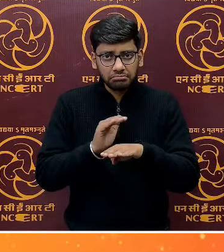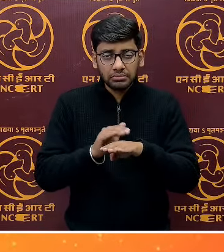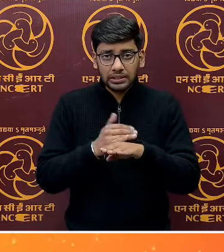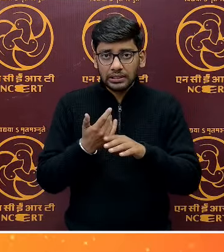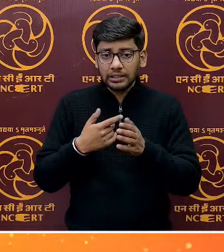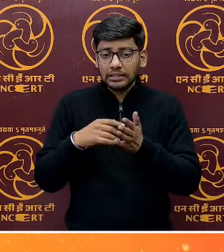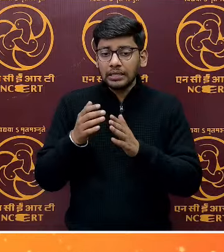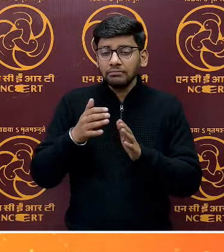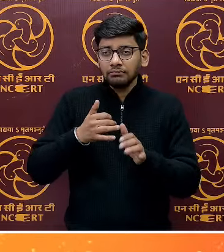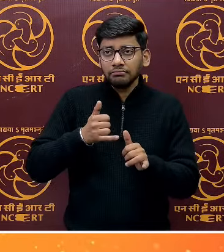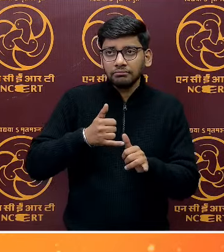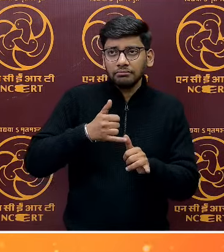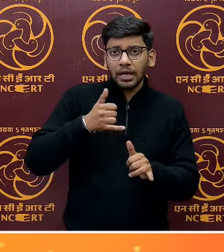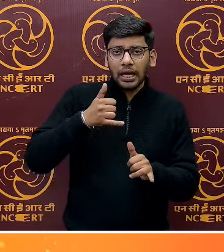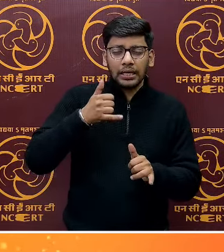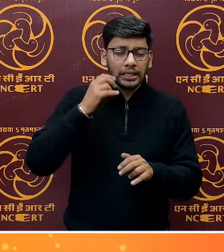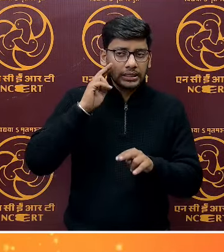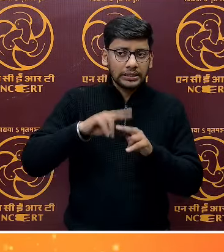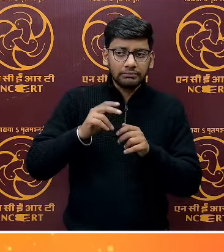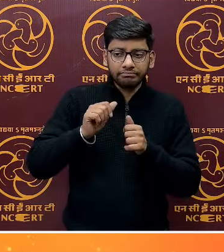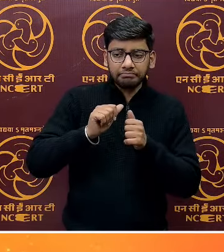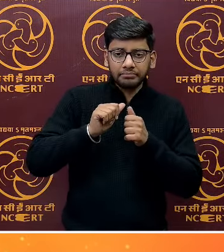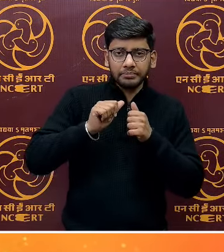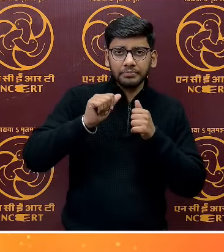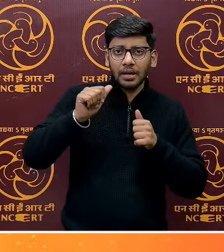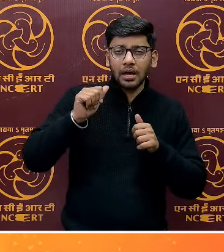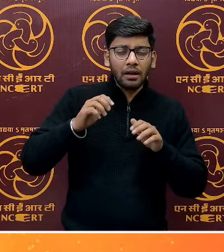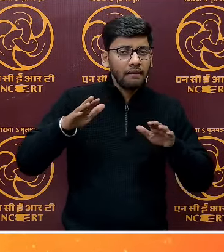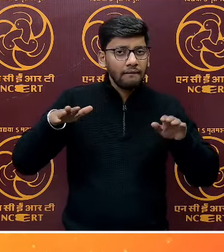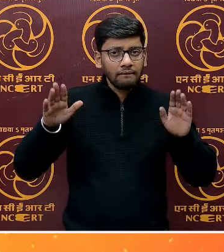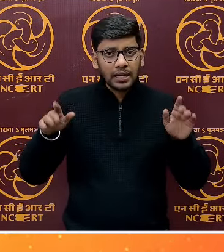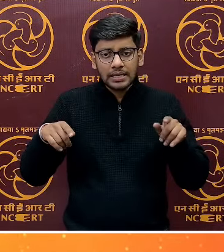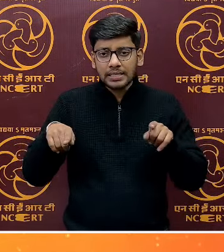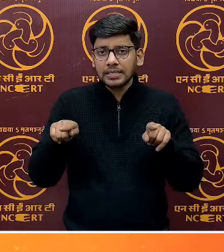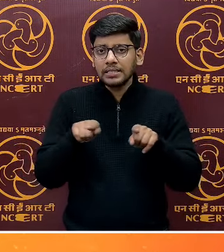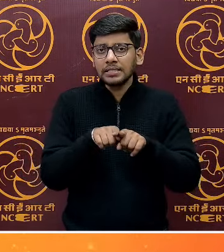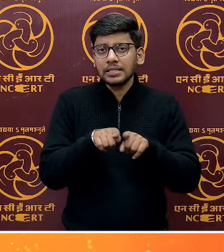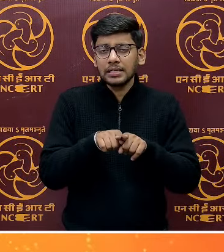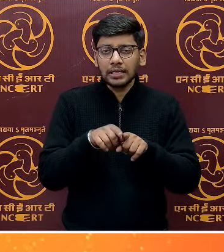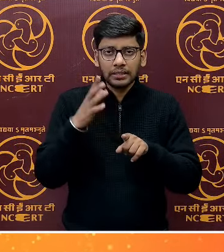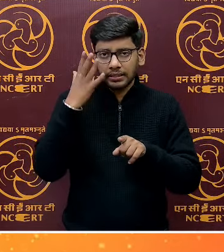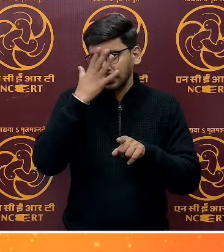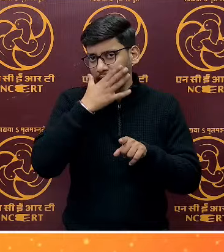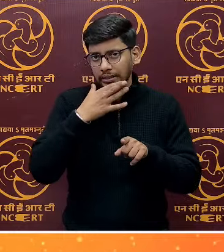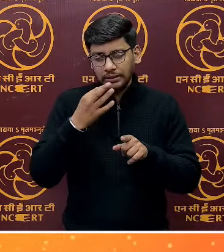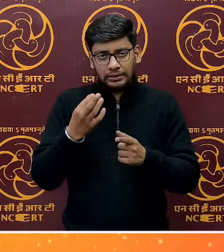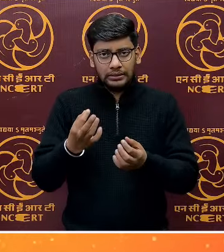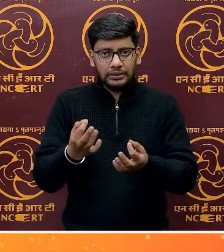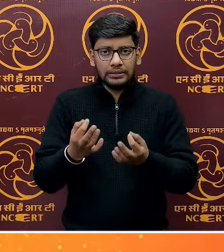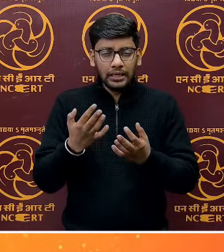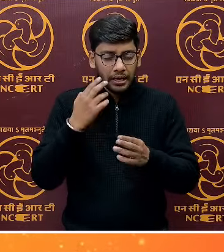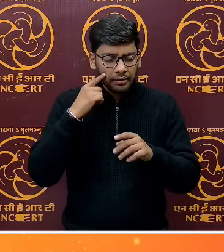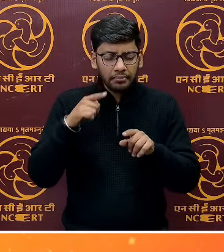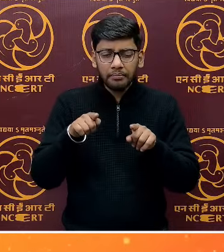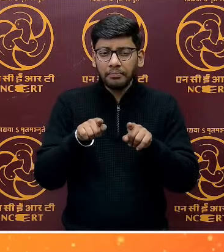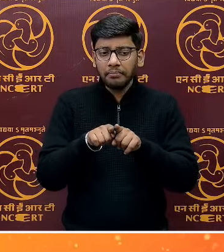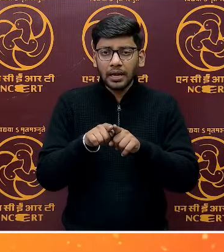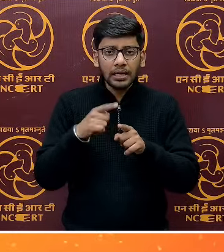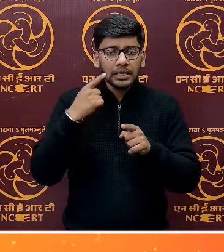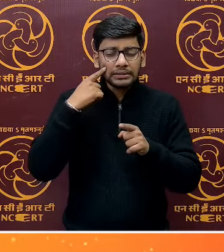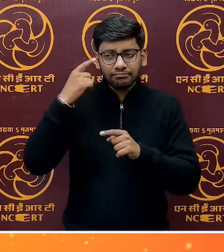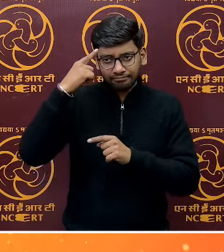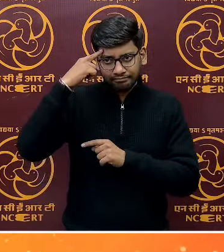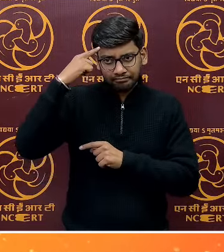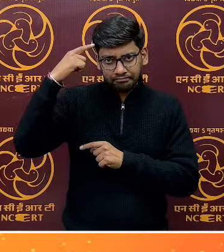sizes increase. Up in the air, see the kites fly like colored birds in the wind-whipped sky. And the imagery,